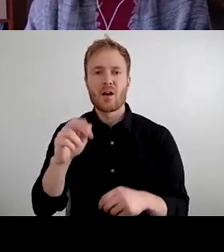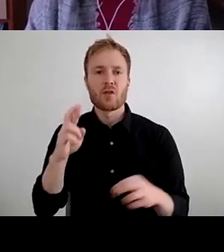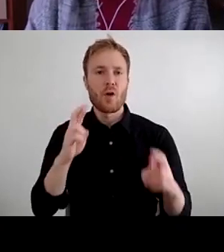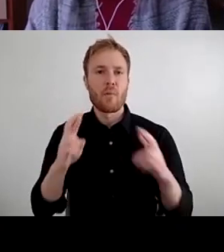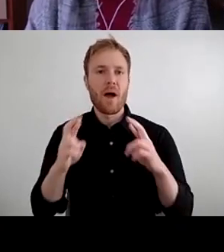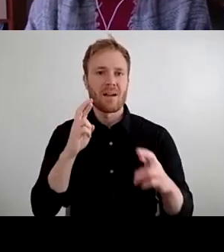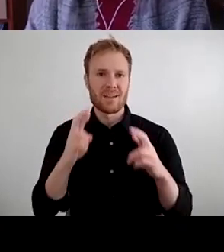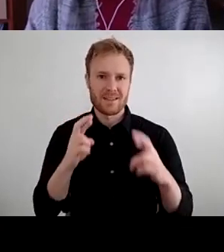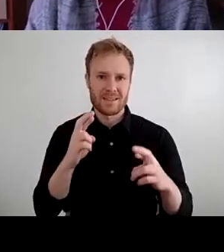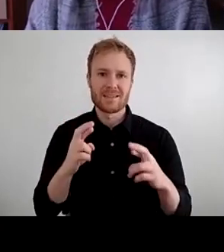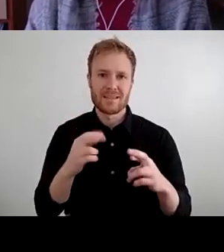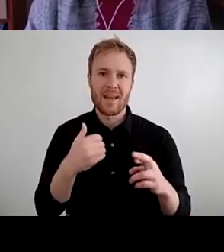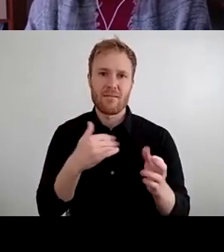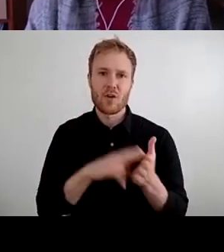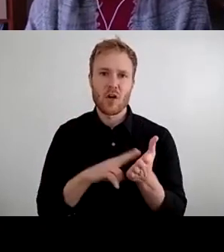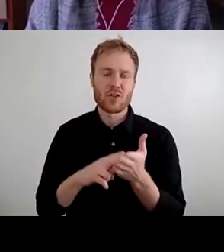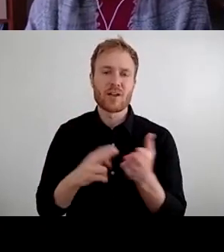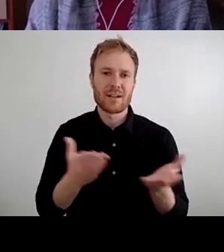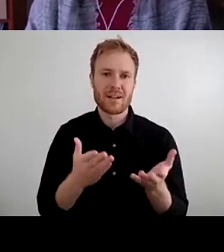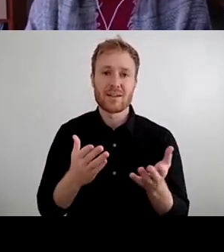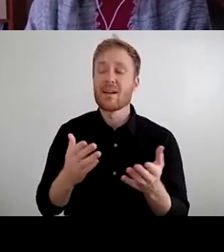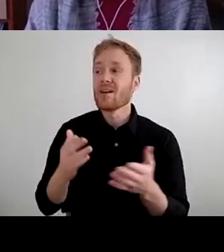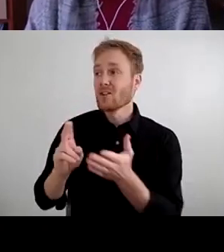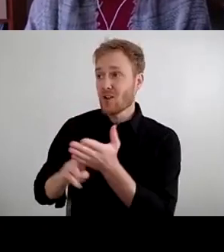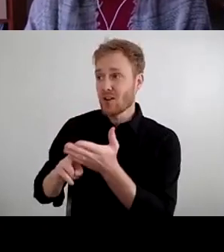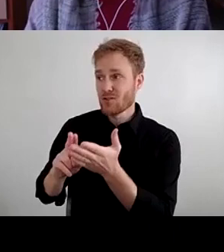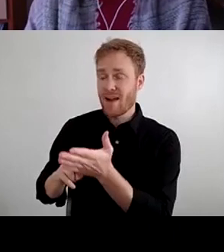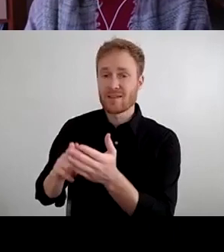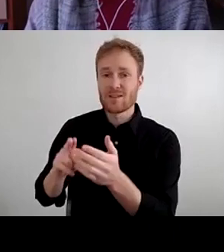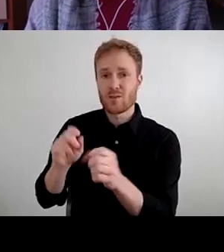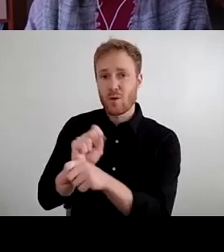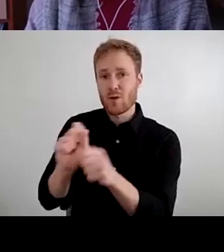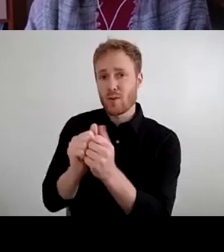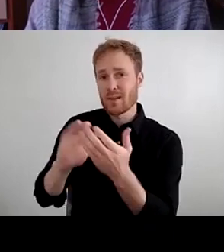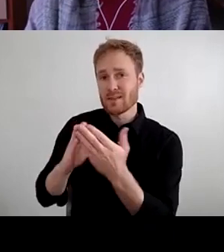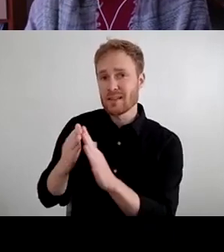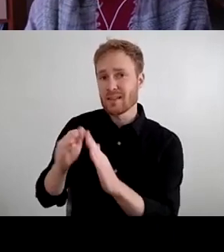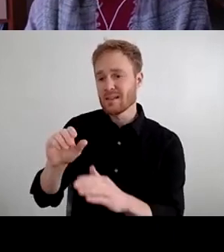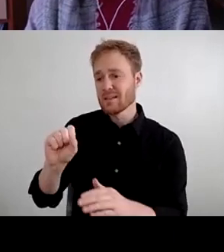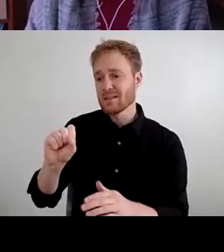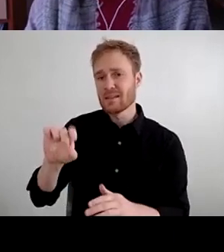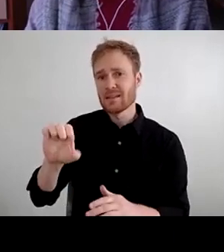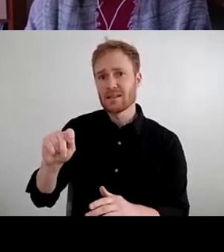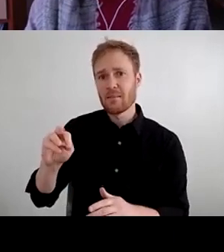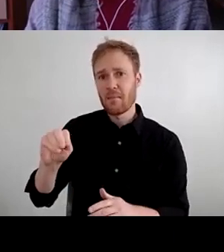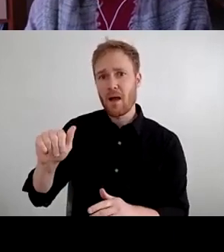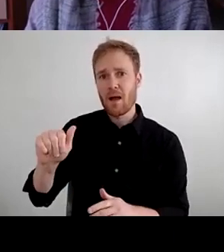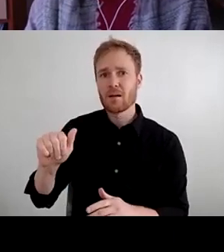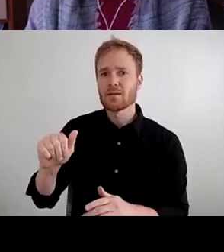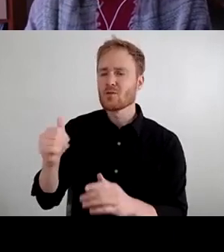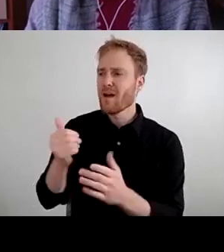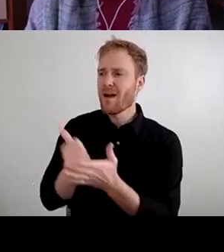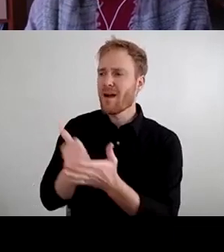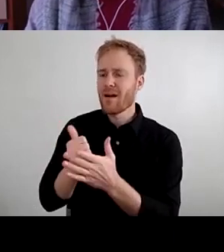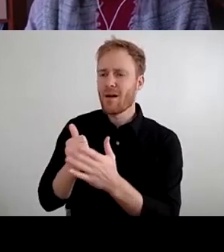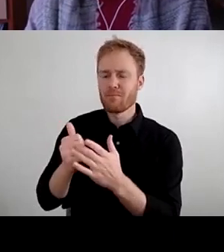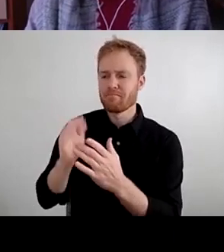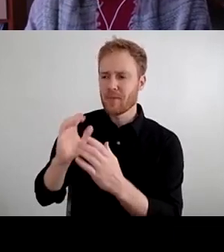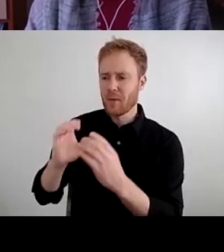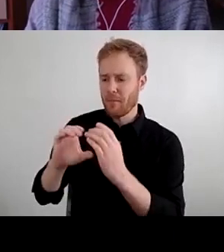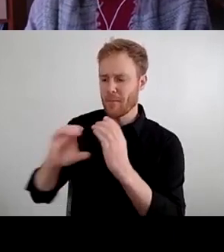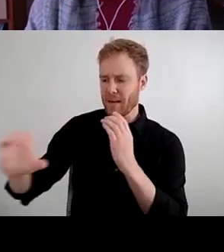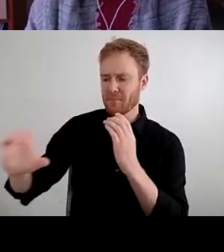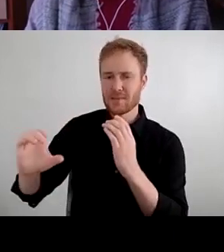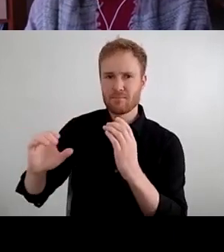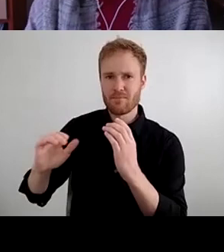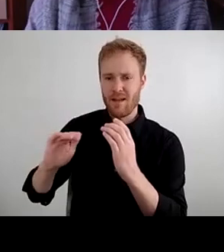contract to work with the city of Satsuma to help line their pipes. I'm not exactly entirely, it's a robot that goes into pipes